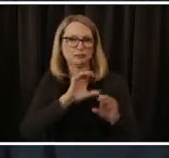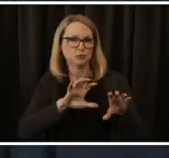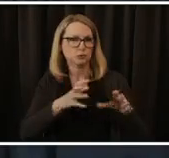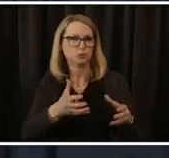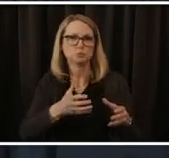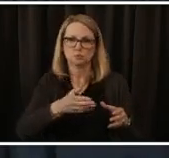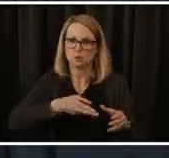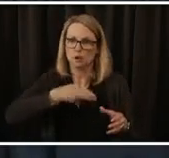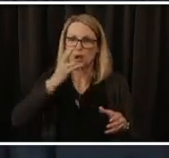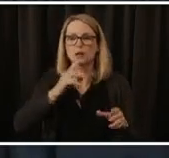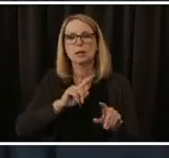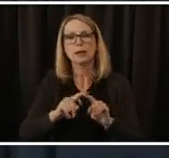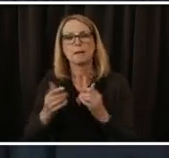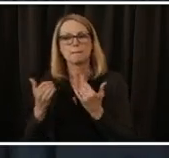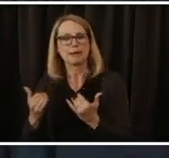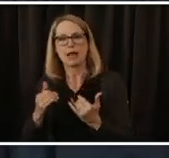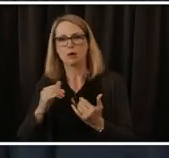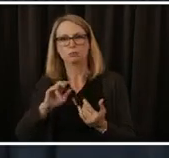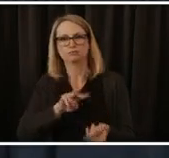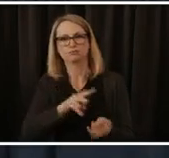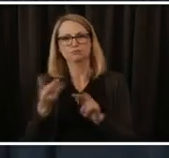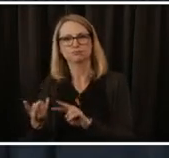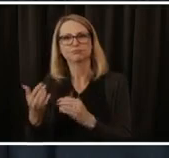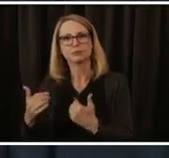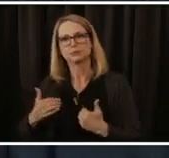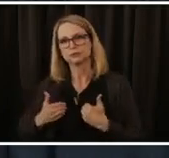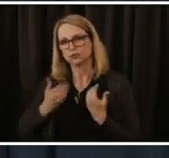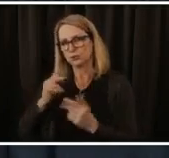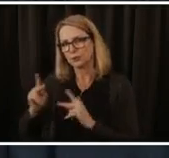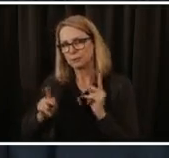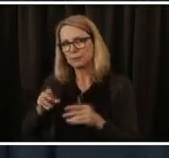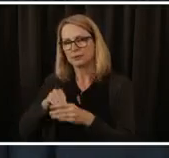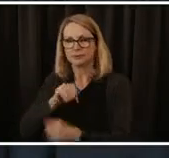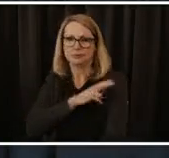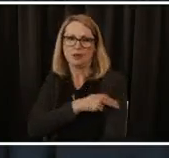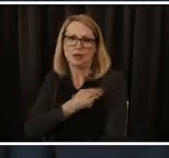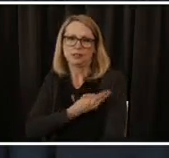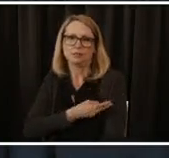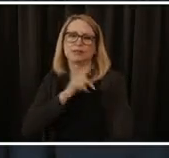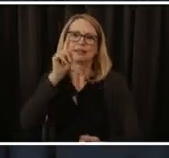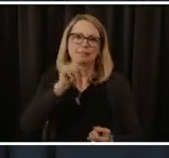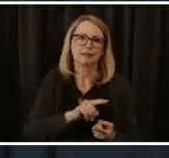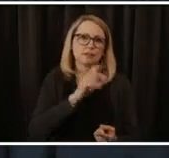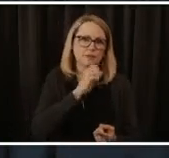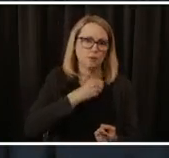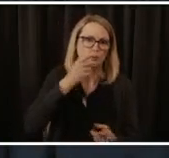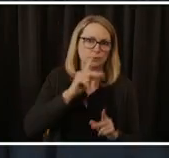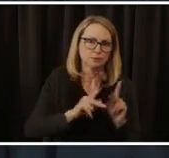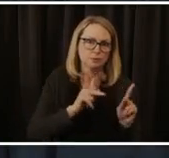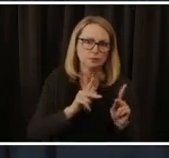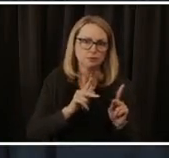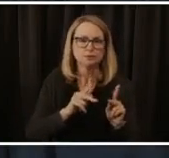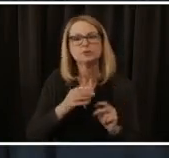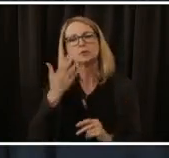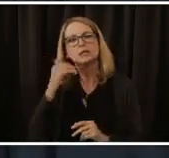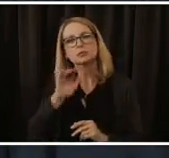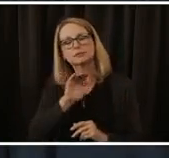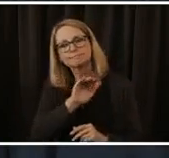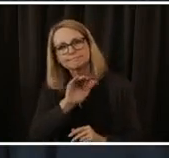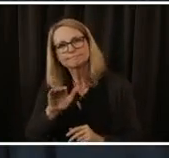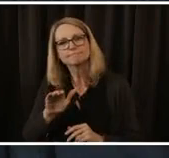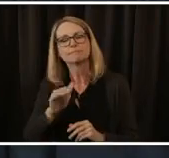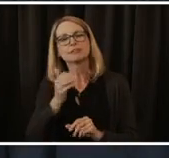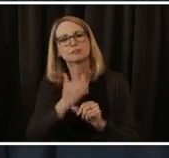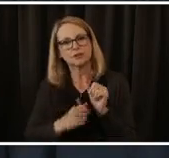20s, and that's why we're really redoubling our call on all Coloradans to get vaccinated. It's easier than